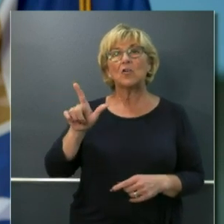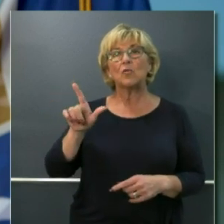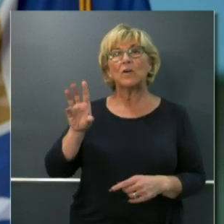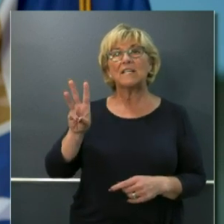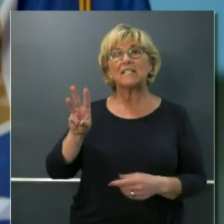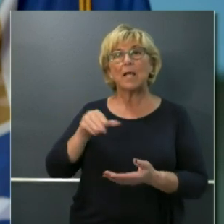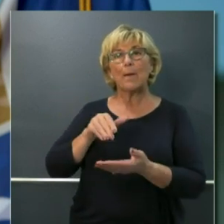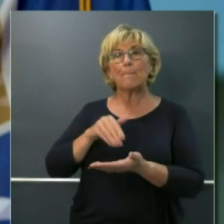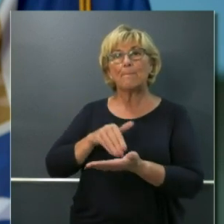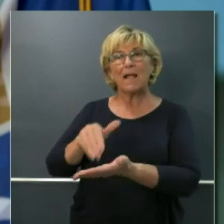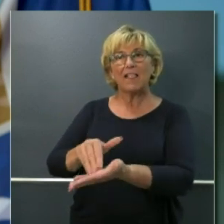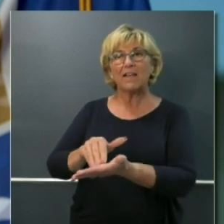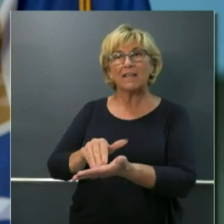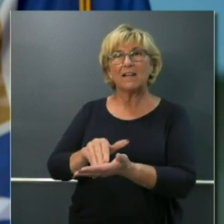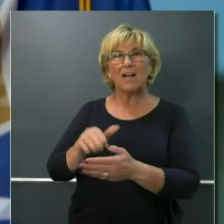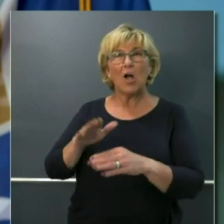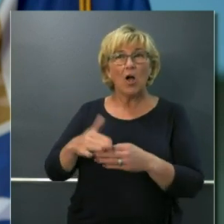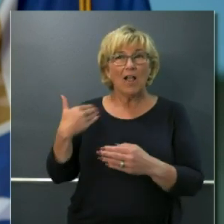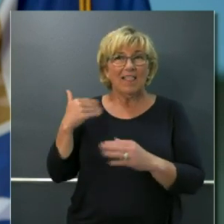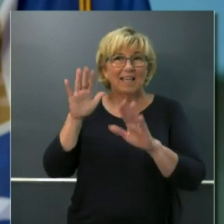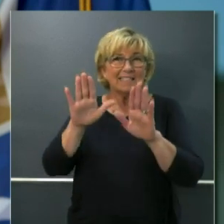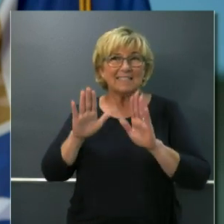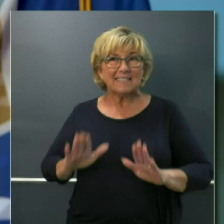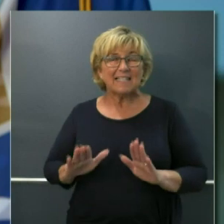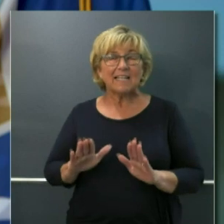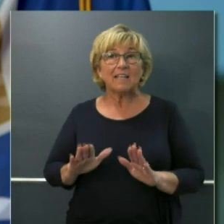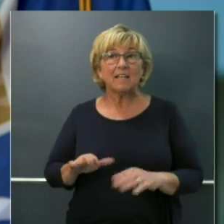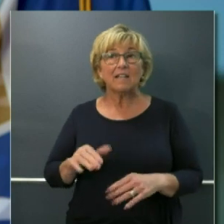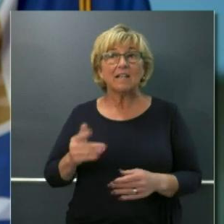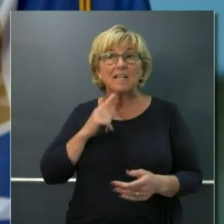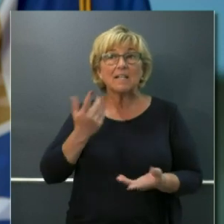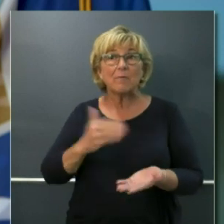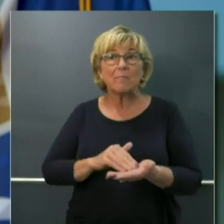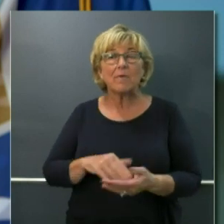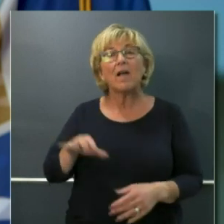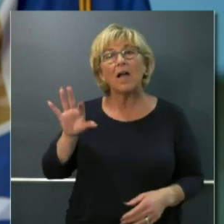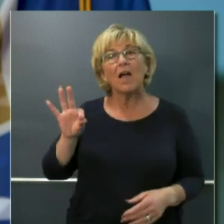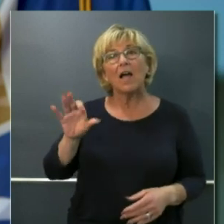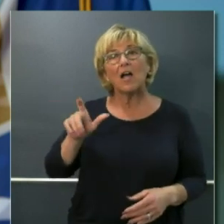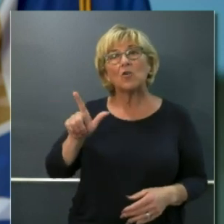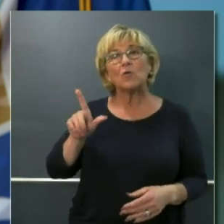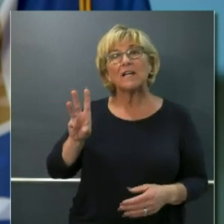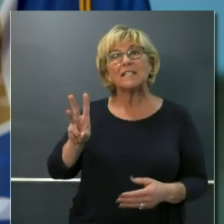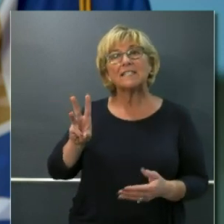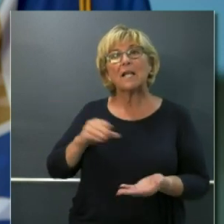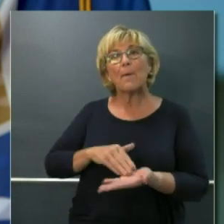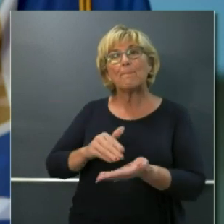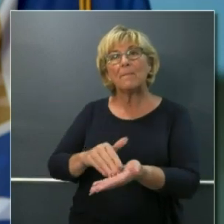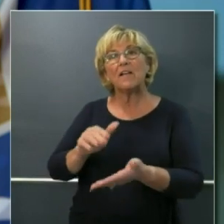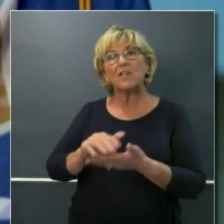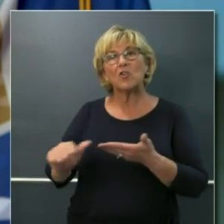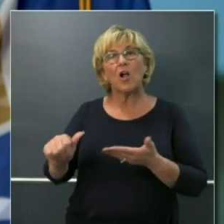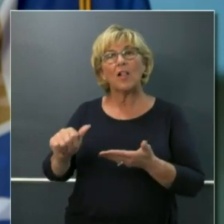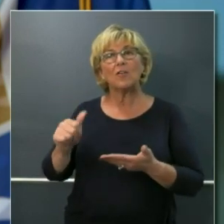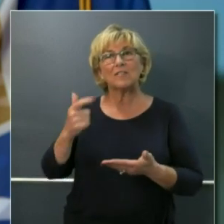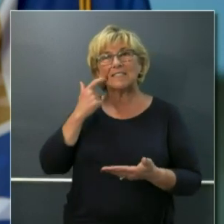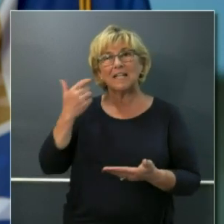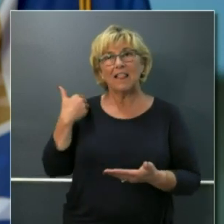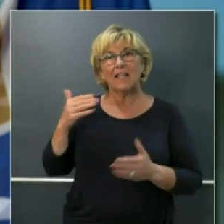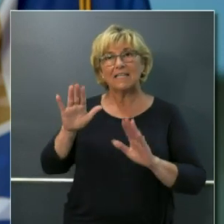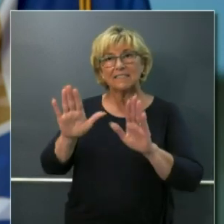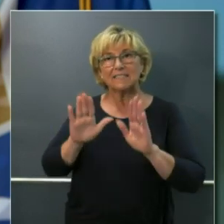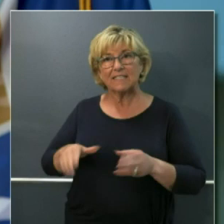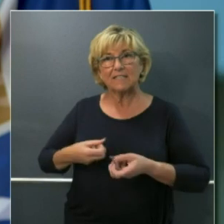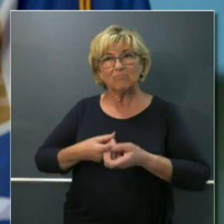926 million just on Sunday alone. I'll repeat that. $926 million was distributed just on